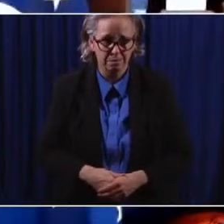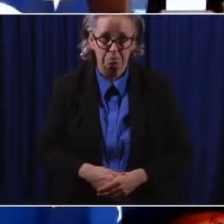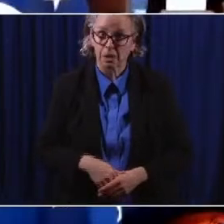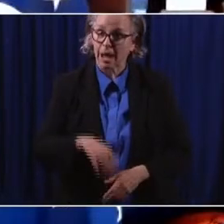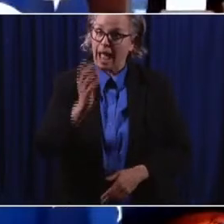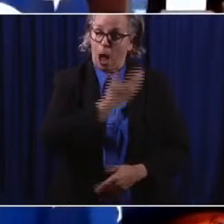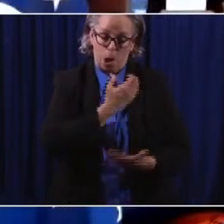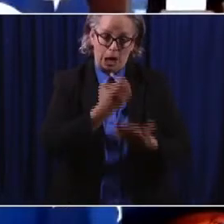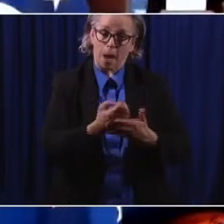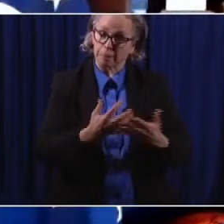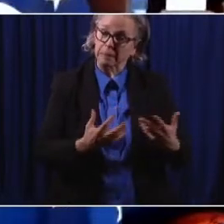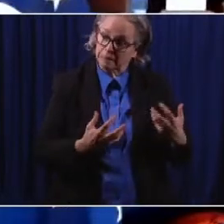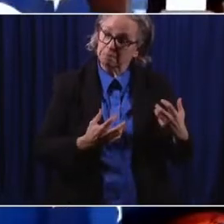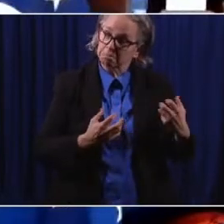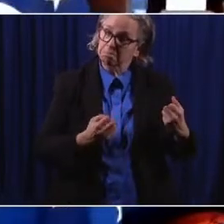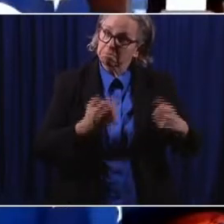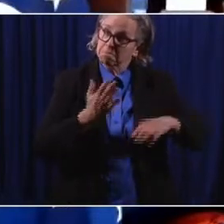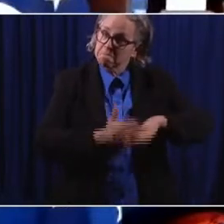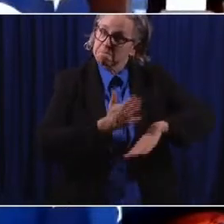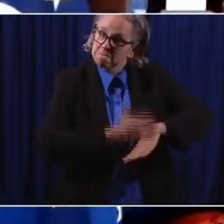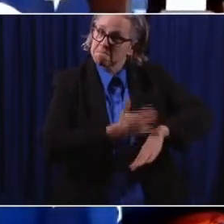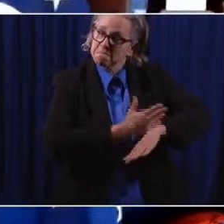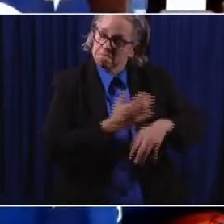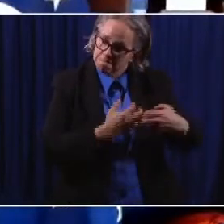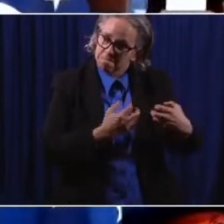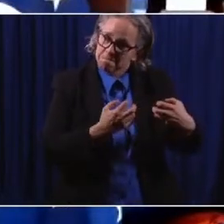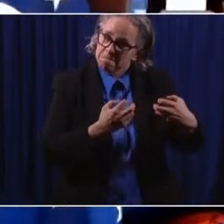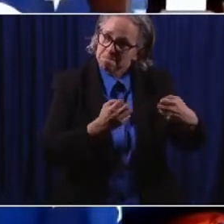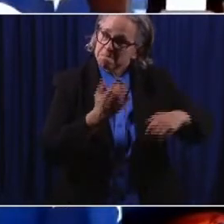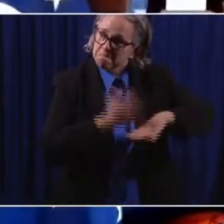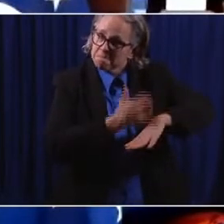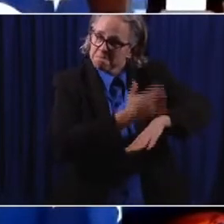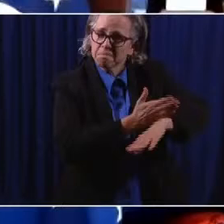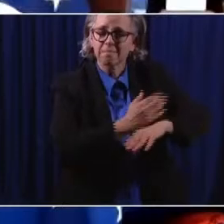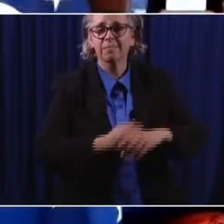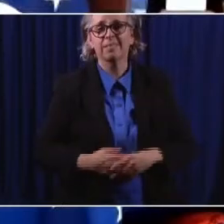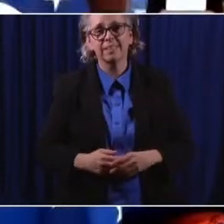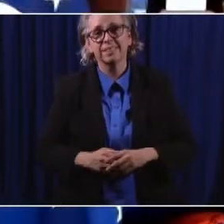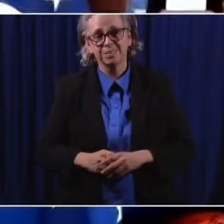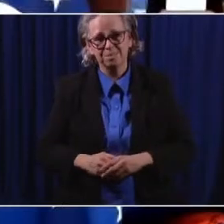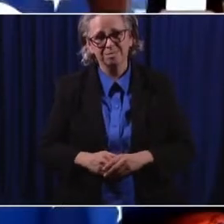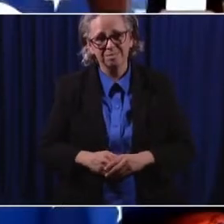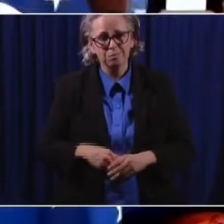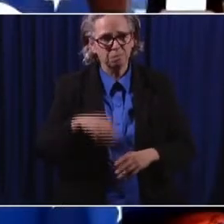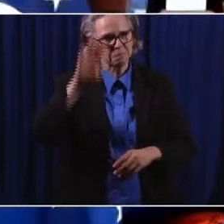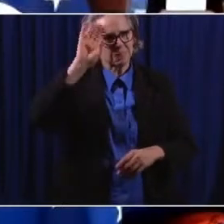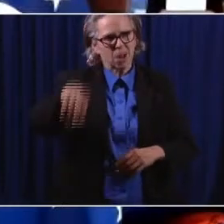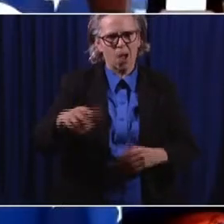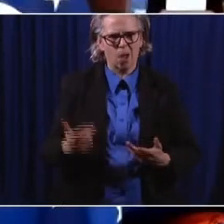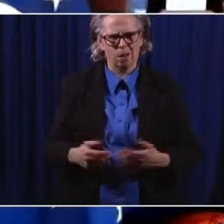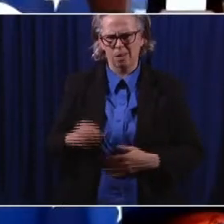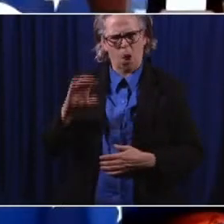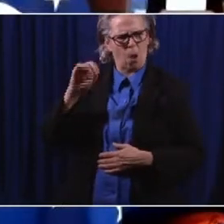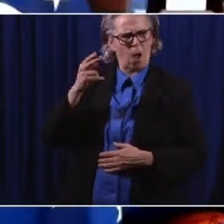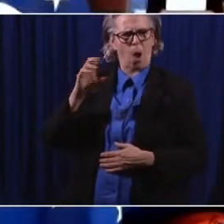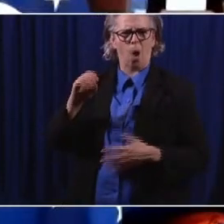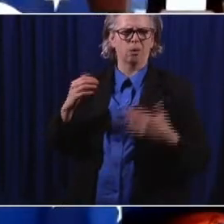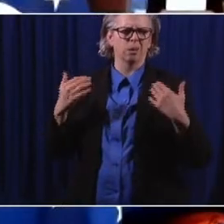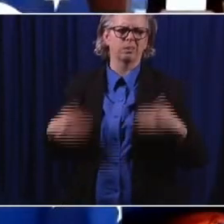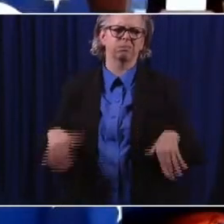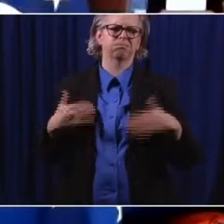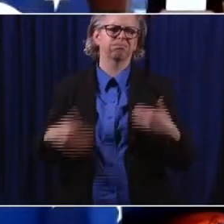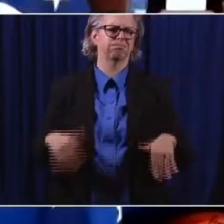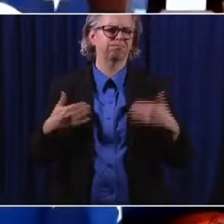health and an economic point of view. We all know that Ohio is home of a lot of great research. We